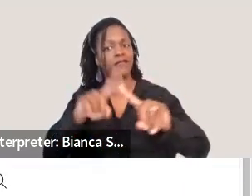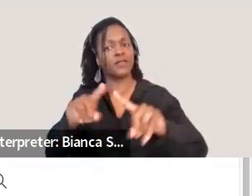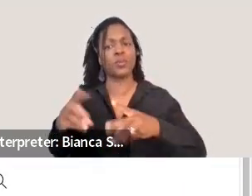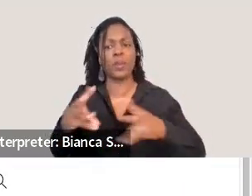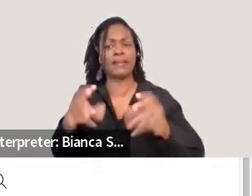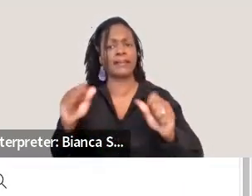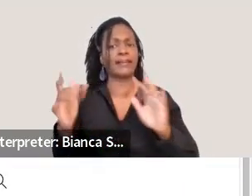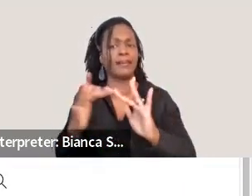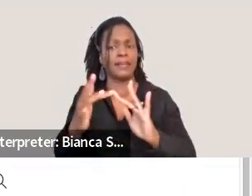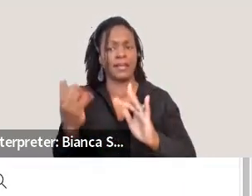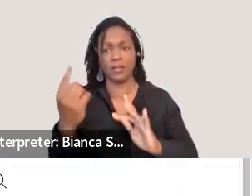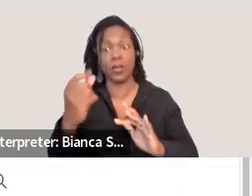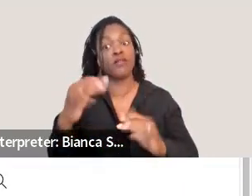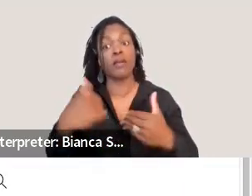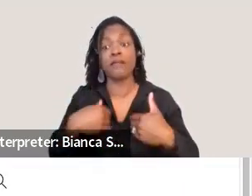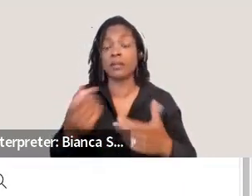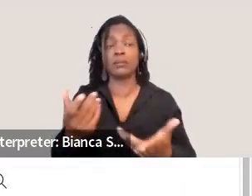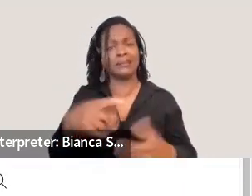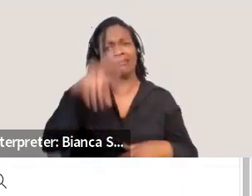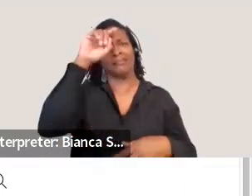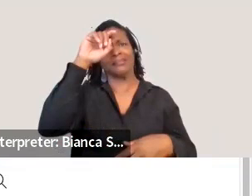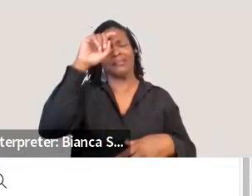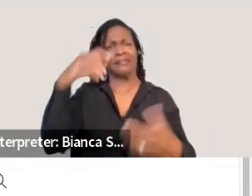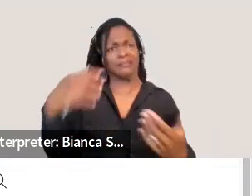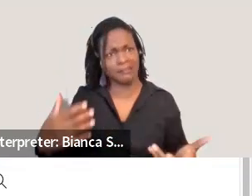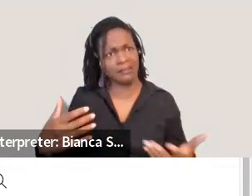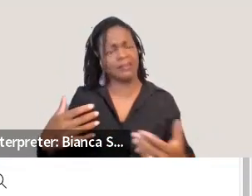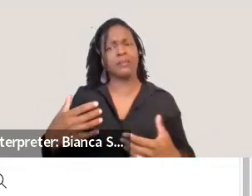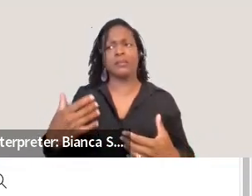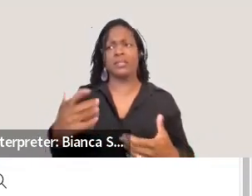a question, or hey, I'm looking for this specific answer.